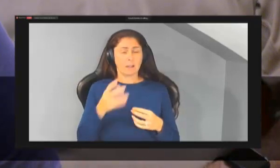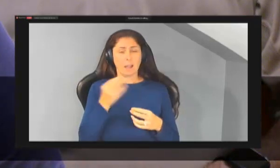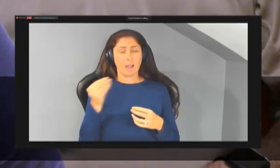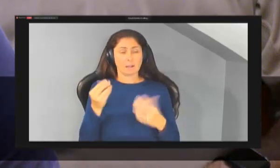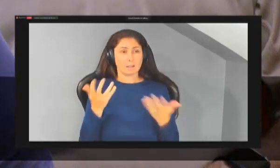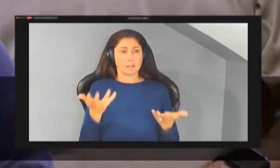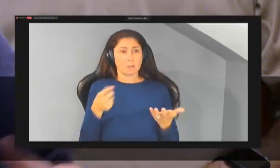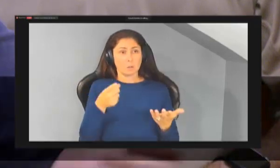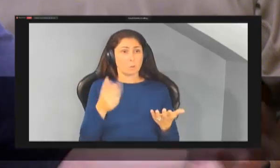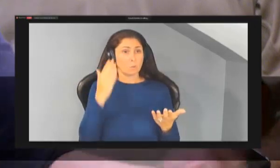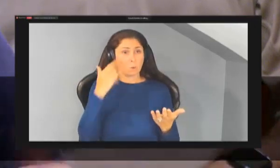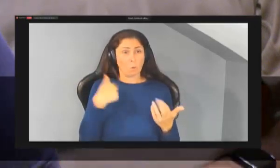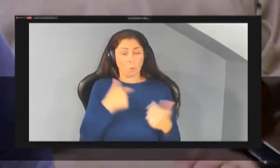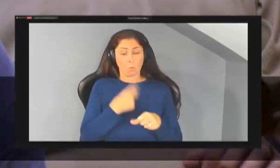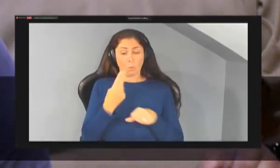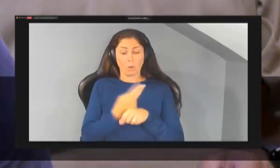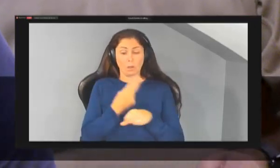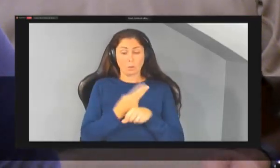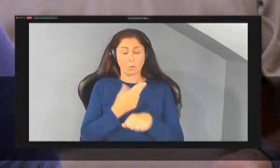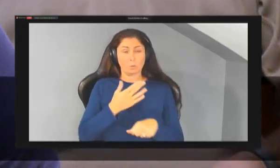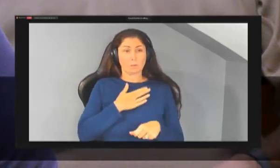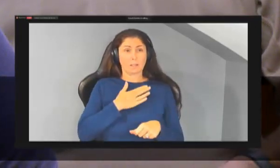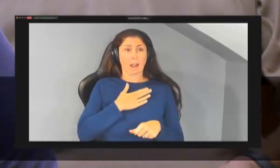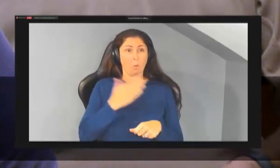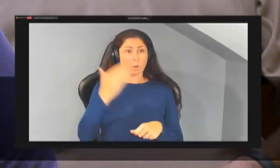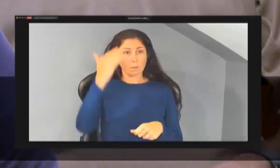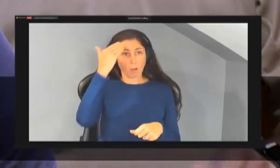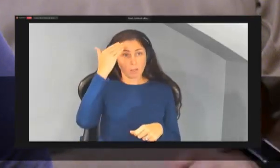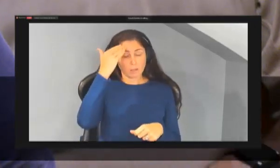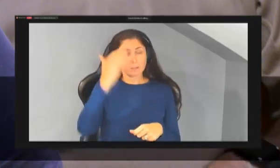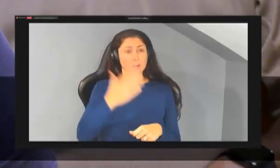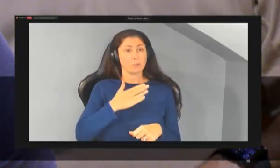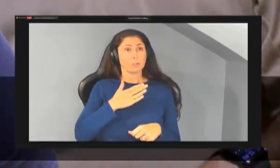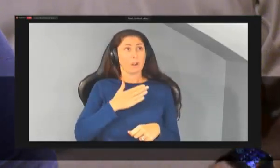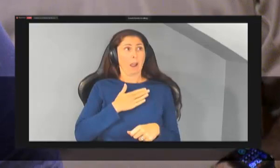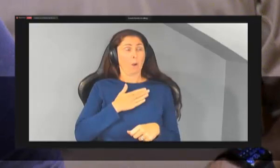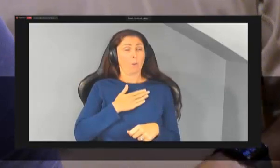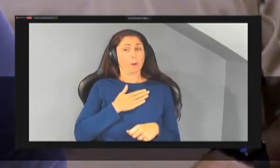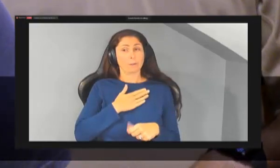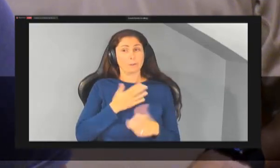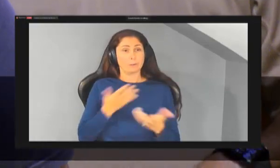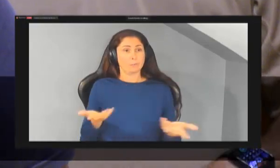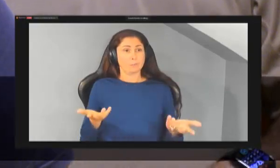We used our knowledge and